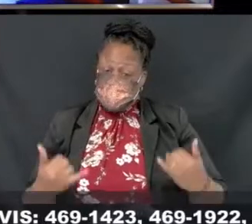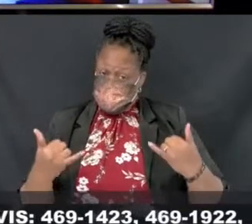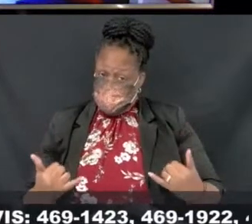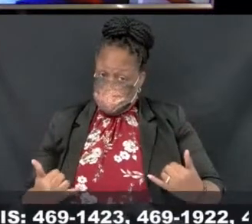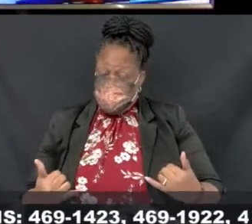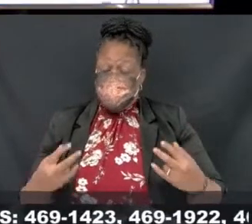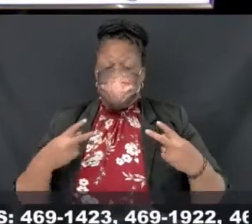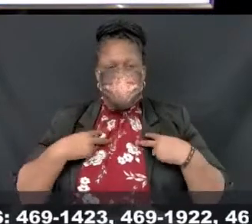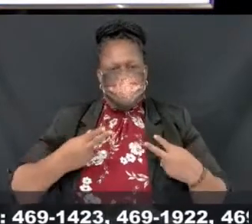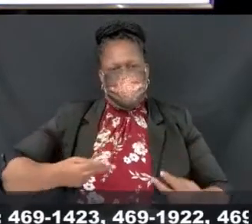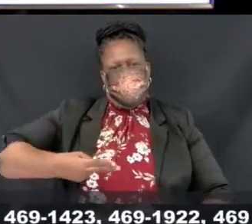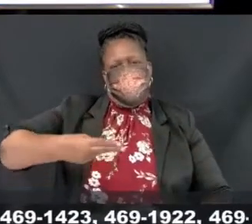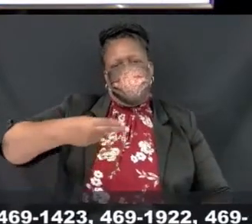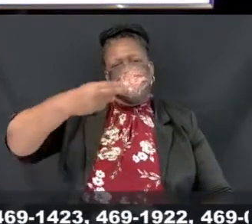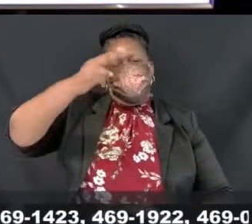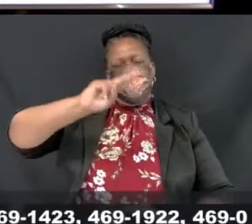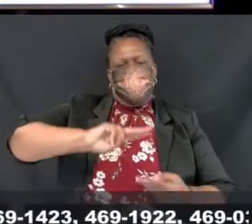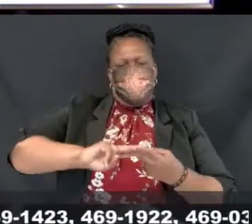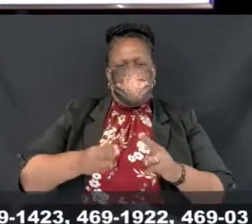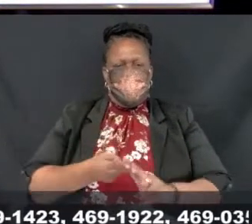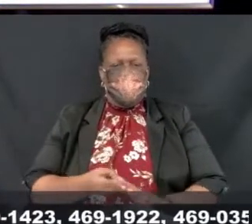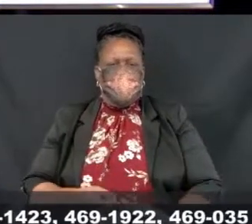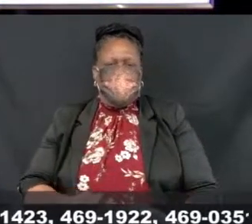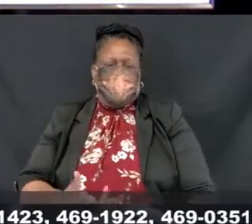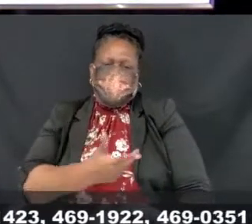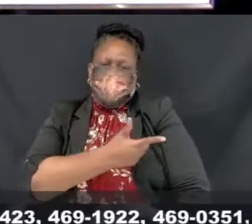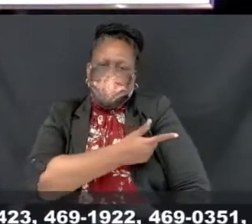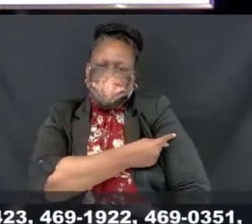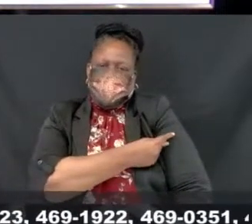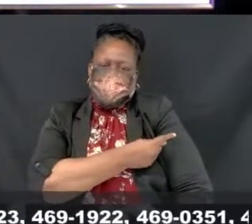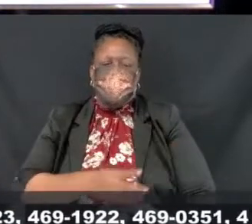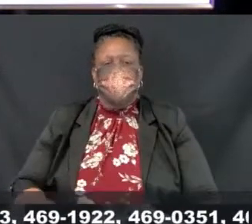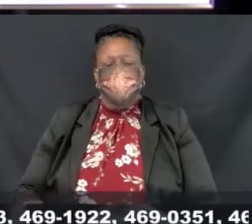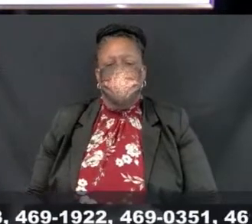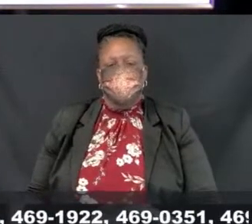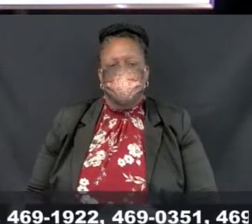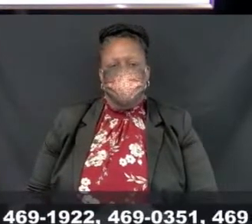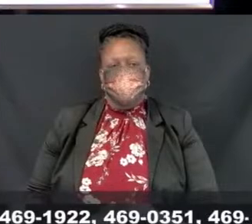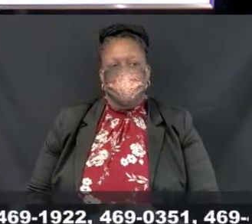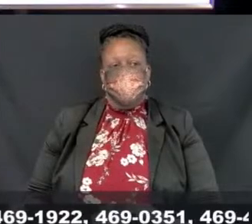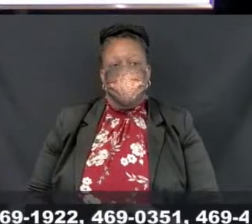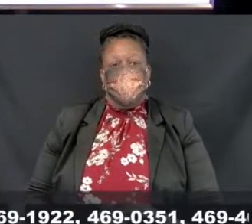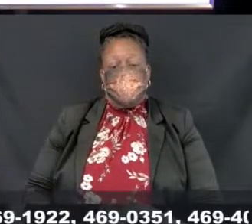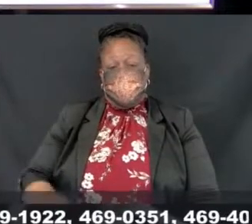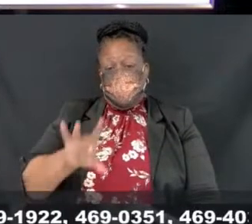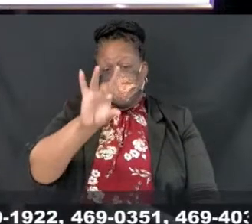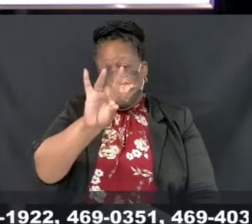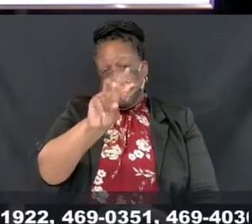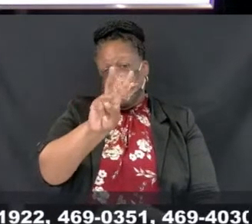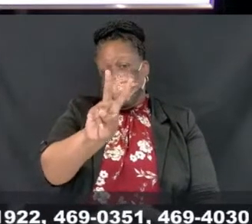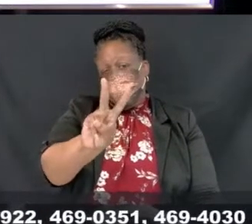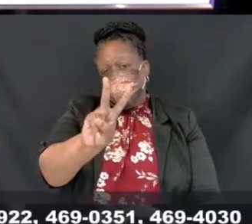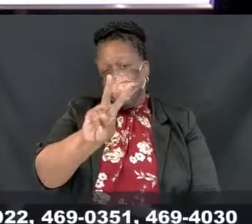in the region without a government-imposed mandate, with 82.9% of adults with at least